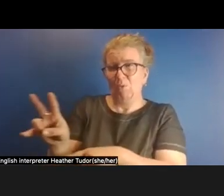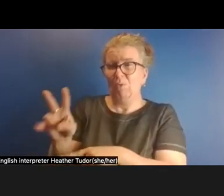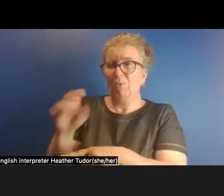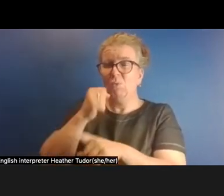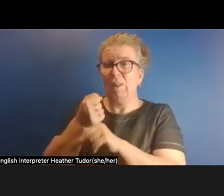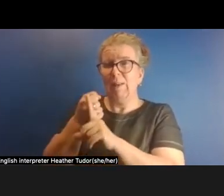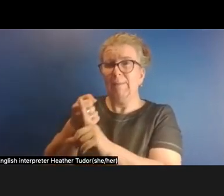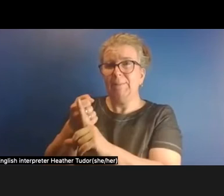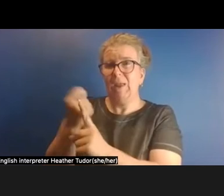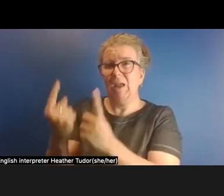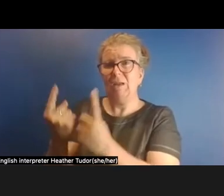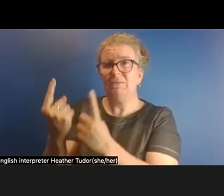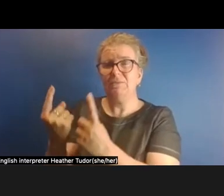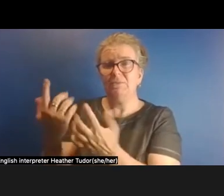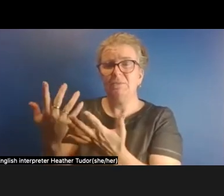Yeah, I think